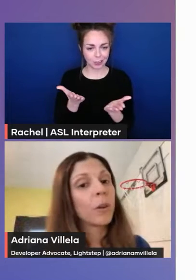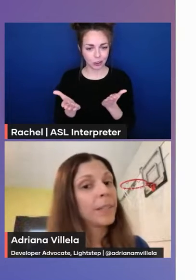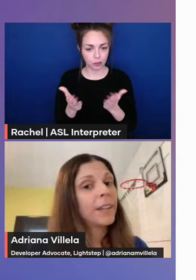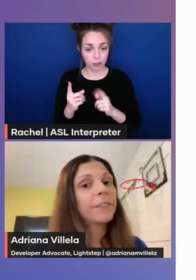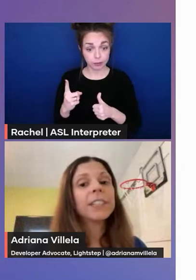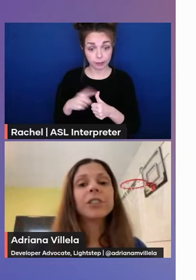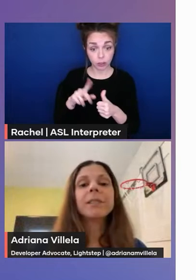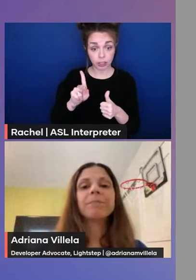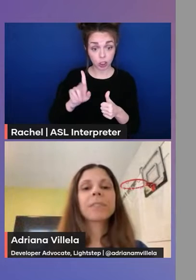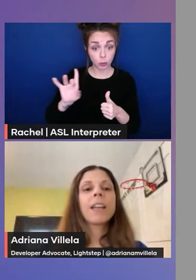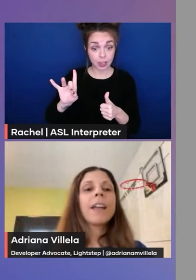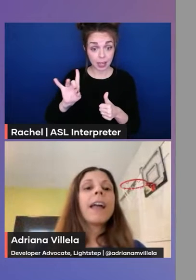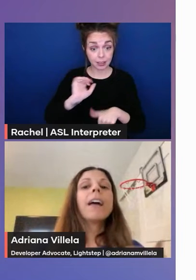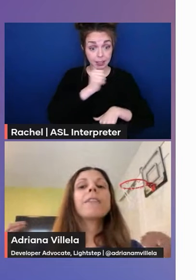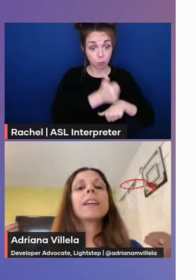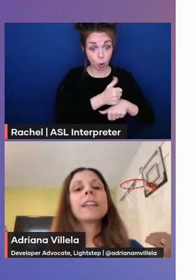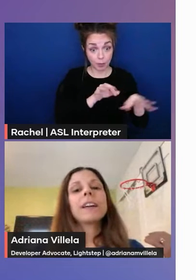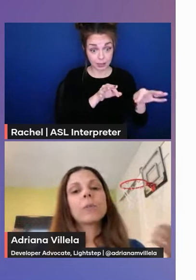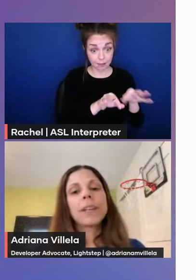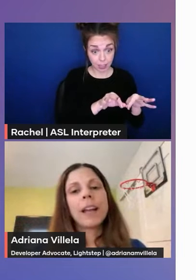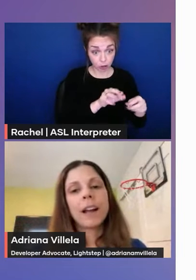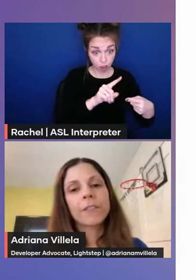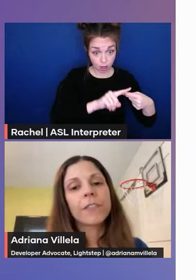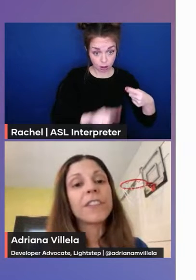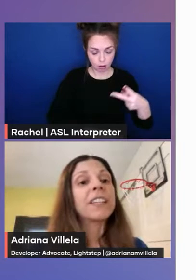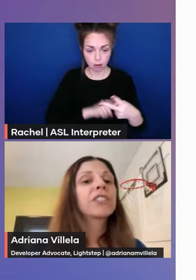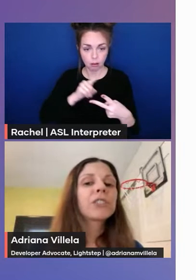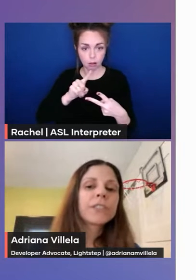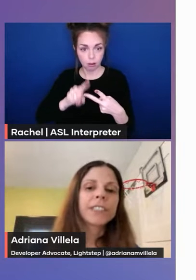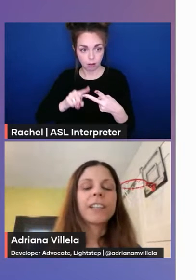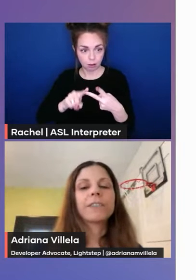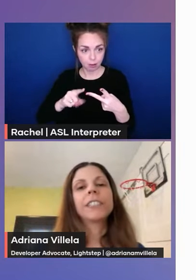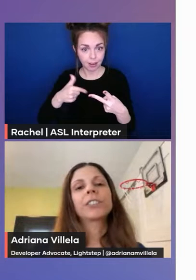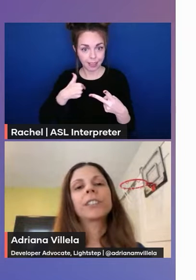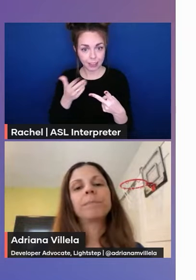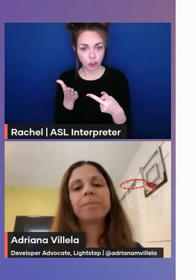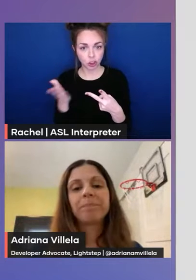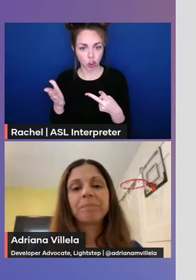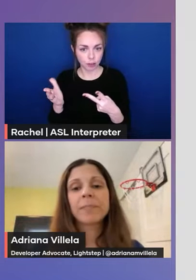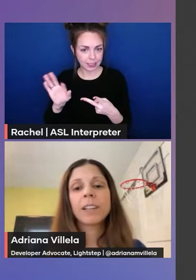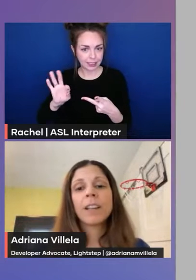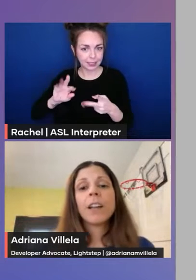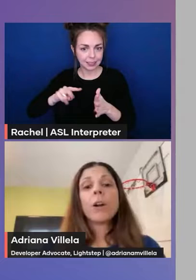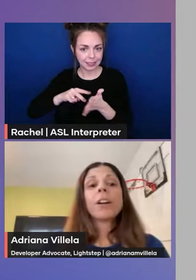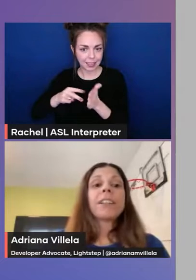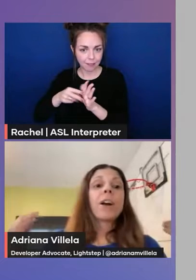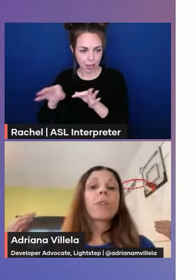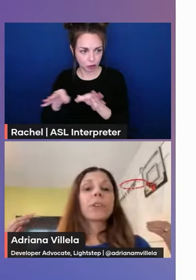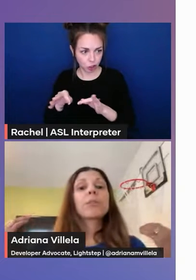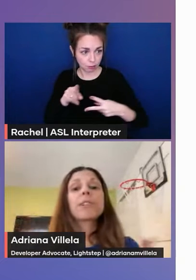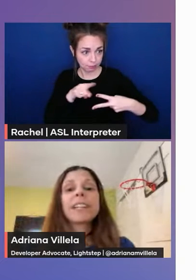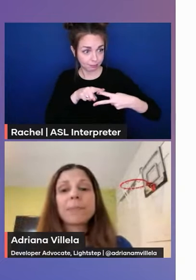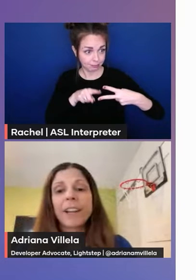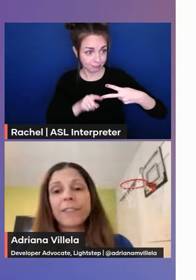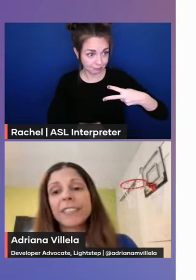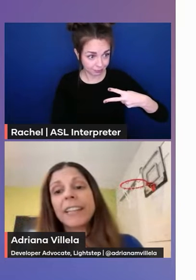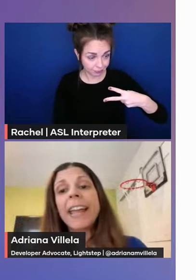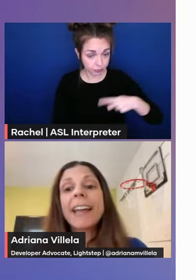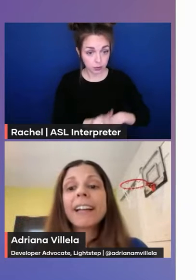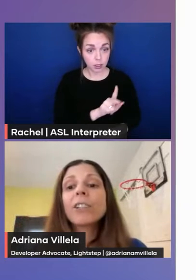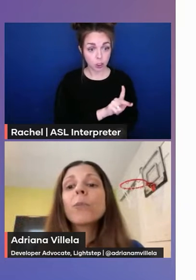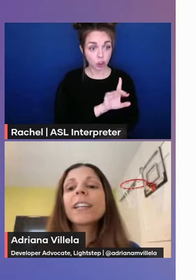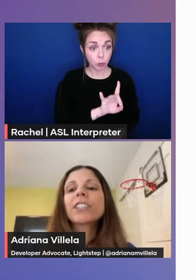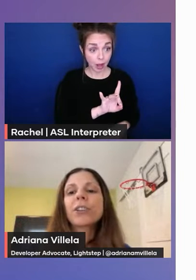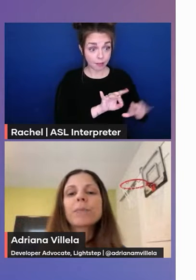Kubernetes deployment definition, and then we have the service definition. Now, with our Kubernetes manifest